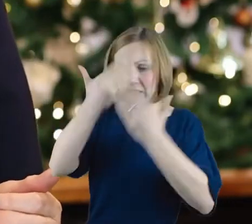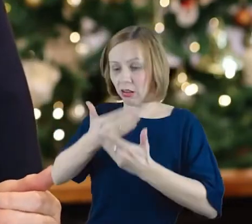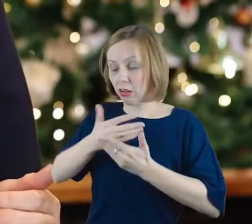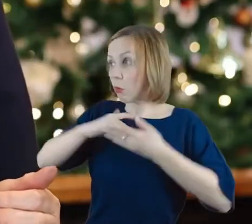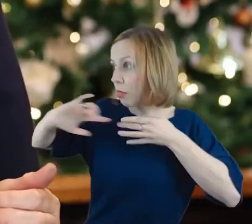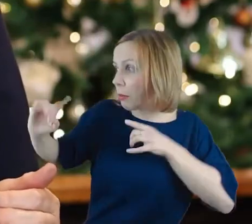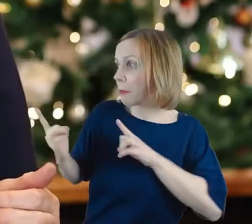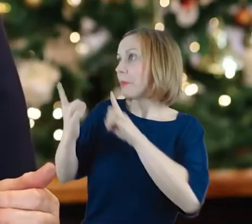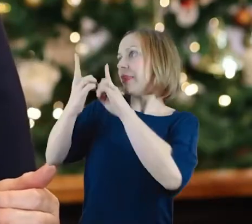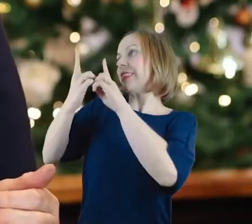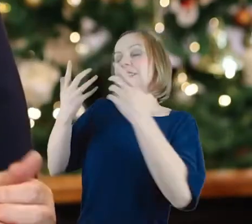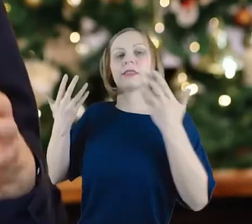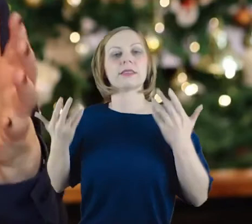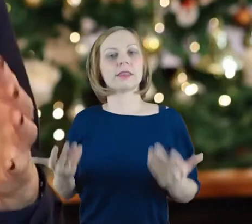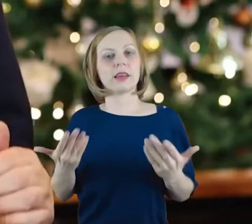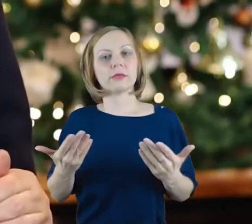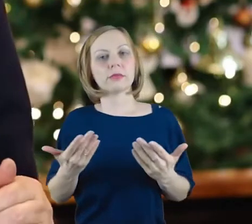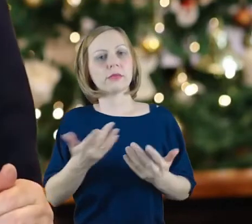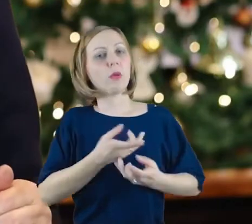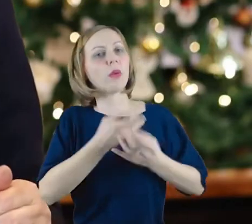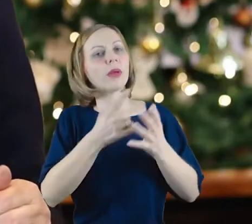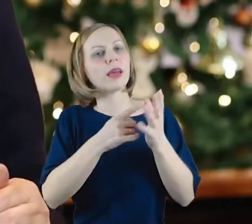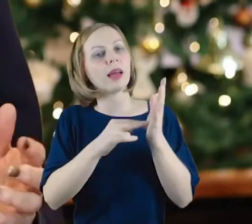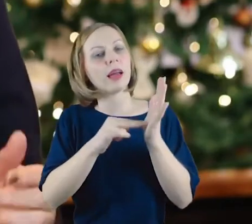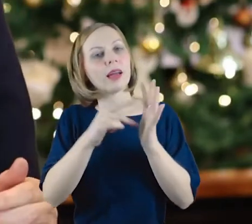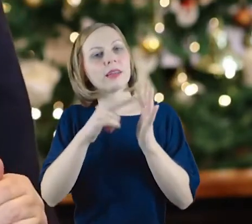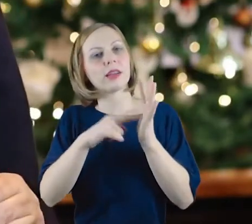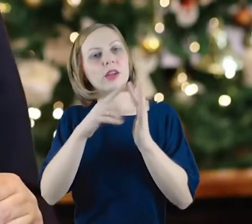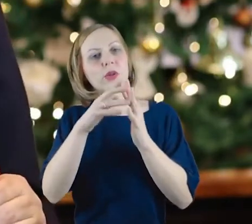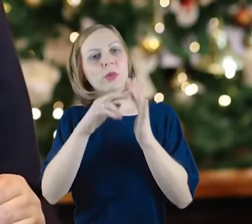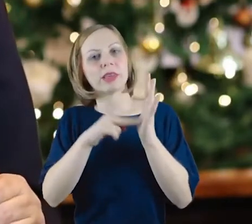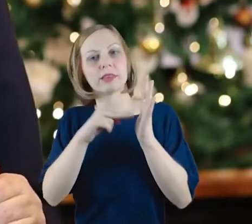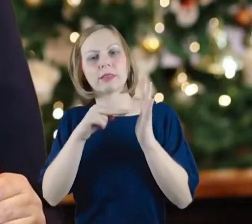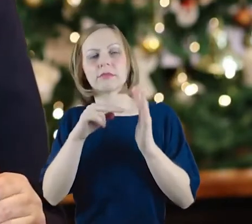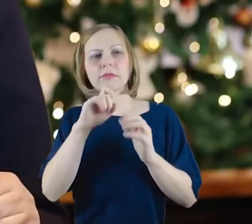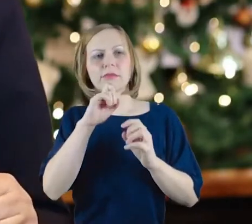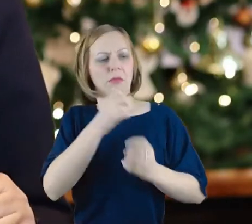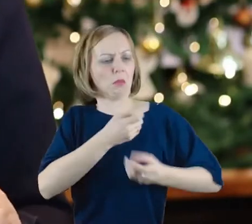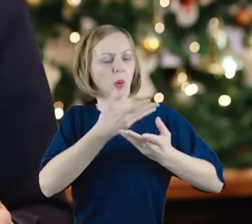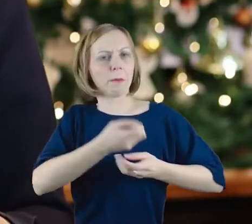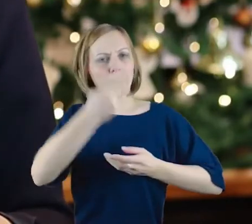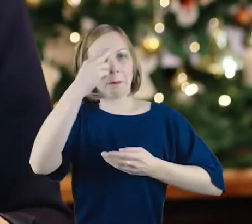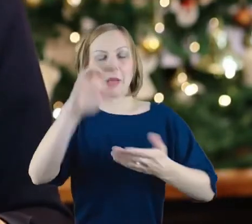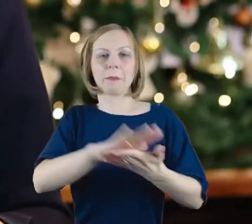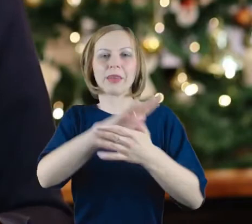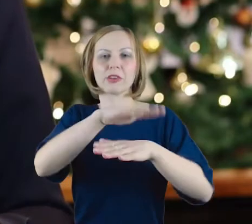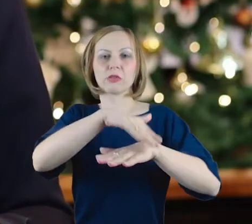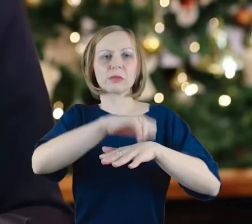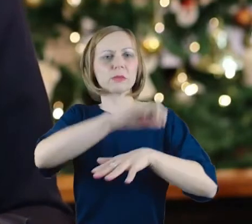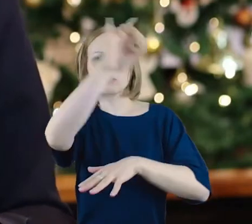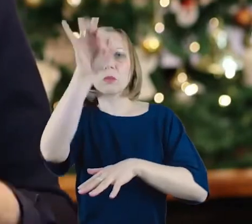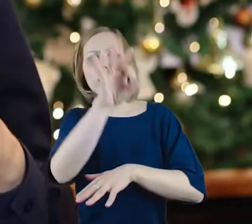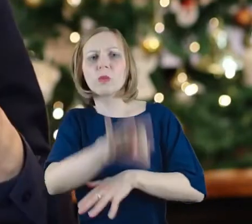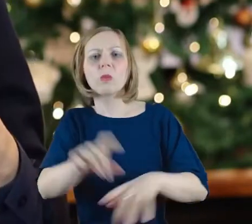and shade. The poet Anne Lewin, in one of her poems simply called Merry Christmas, poses the question to us